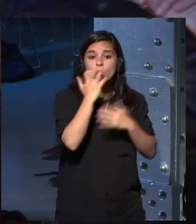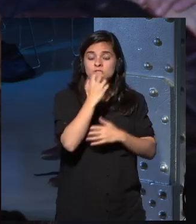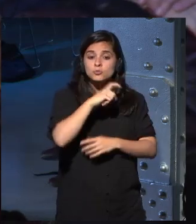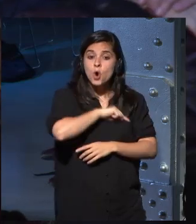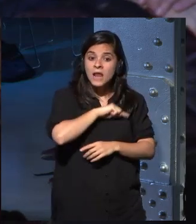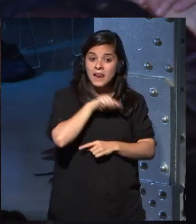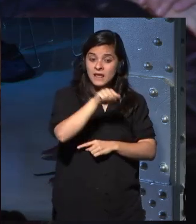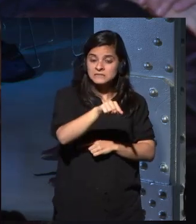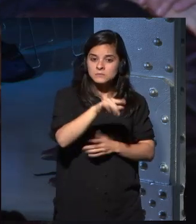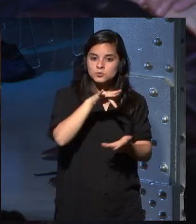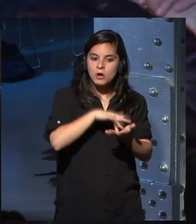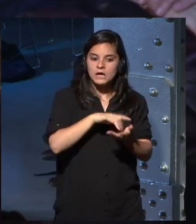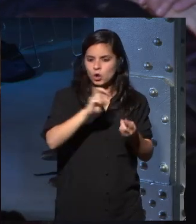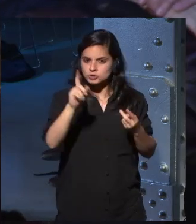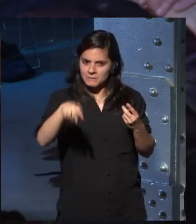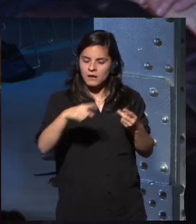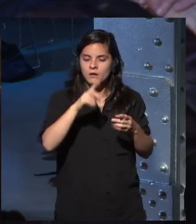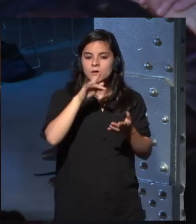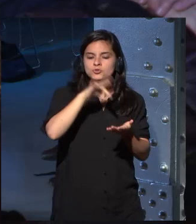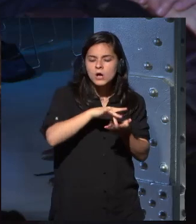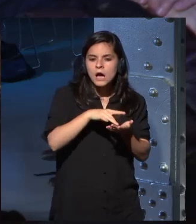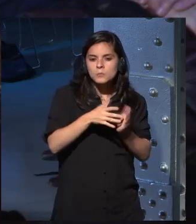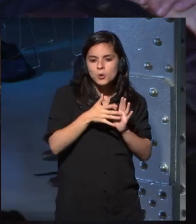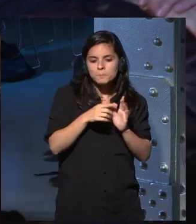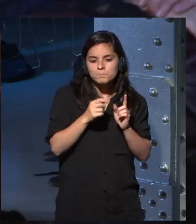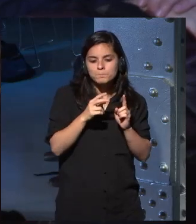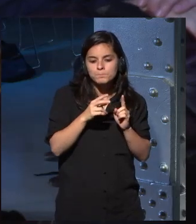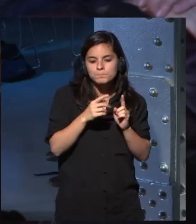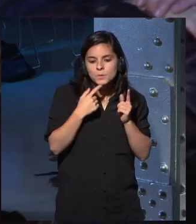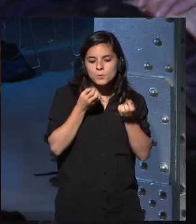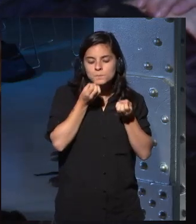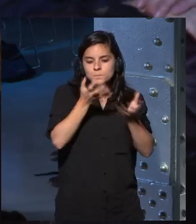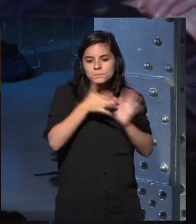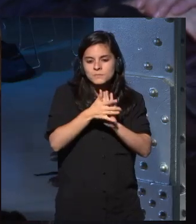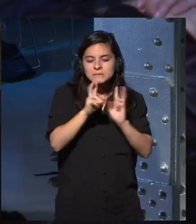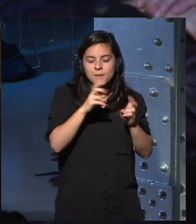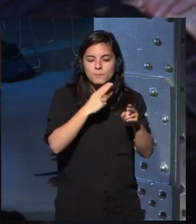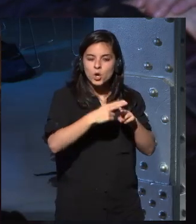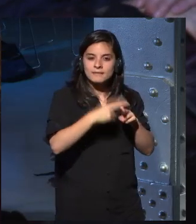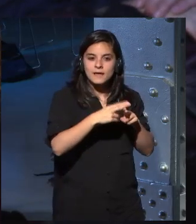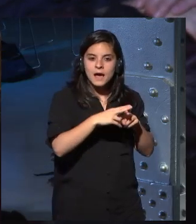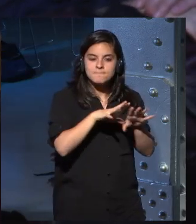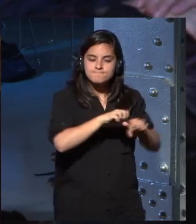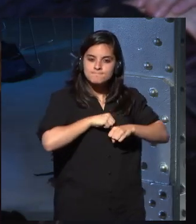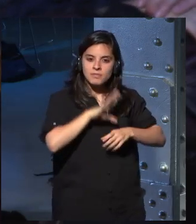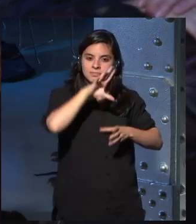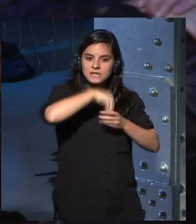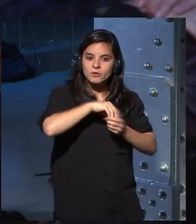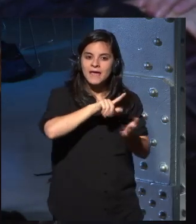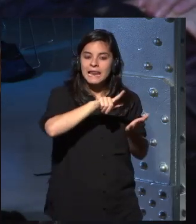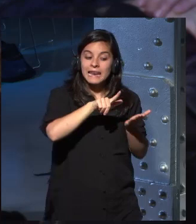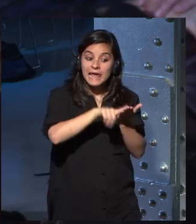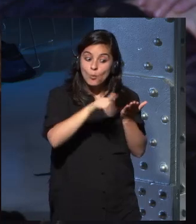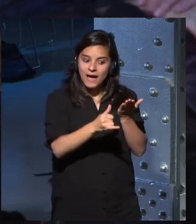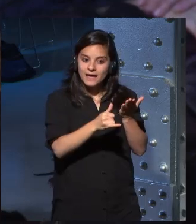address questions of a broadly political nature through the language of fiction. Do